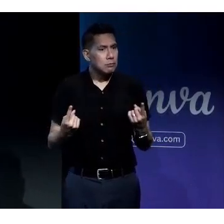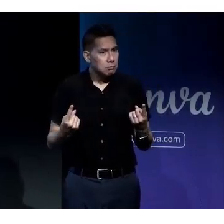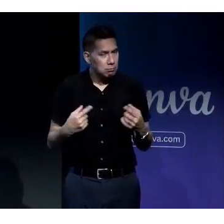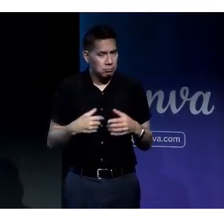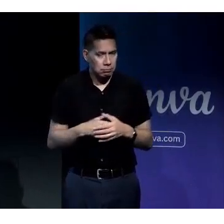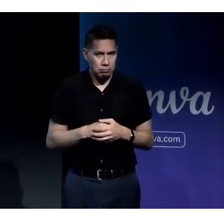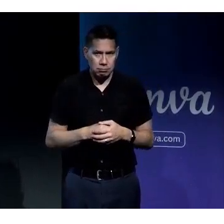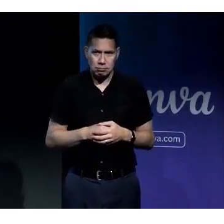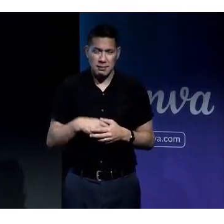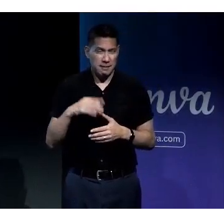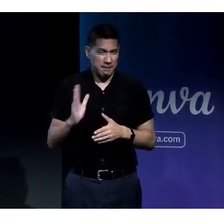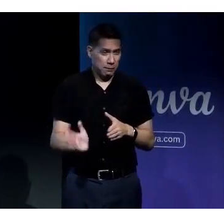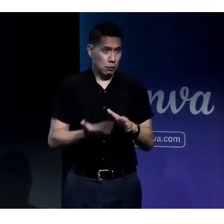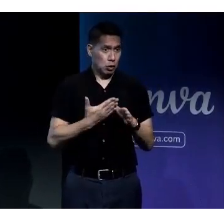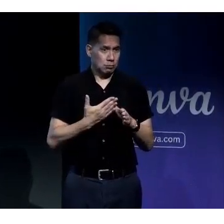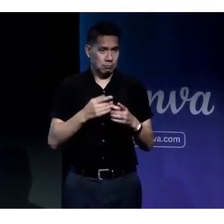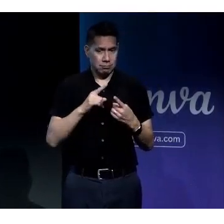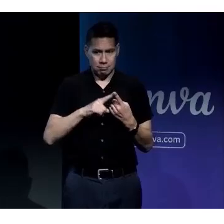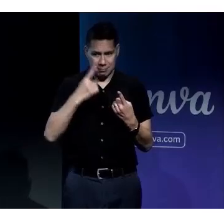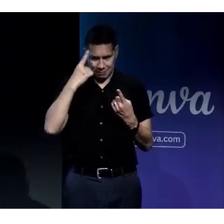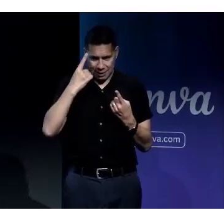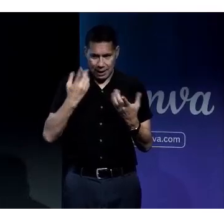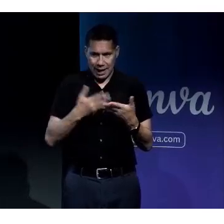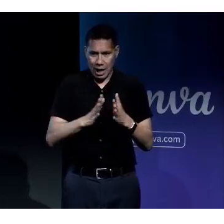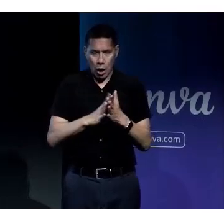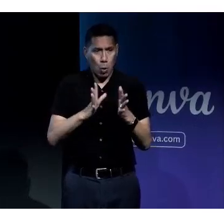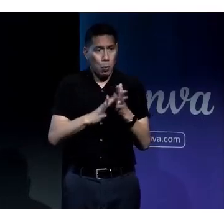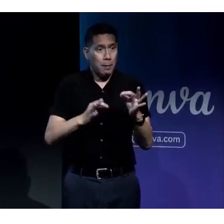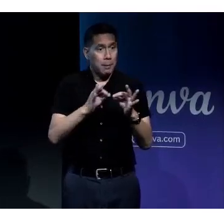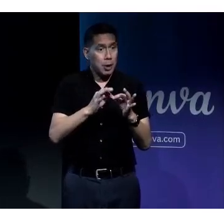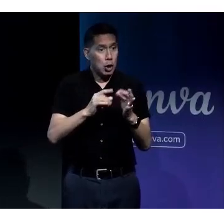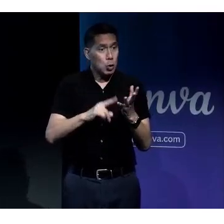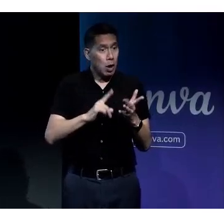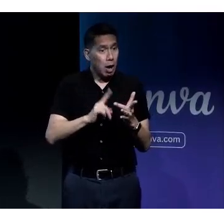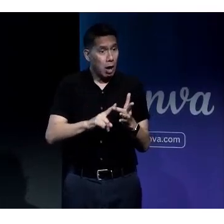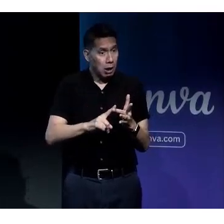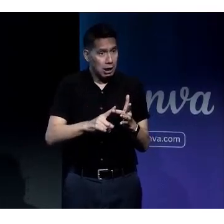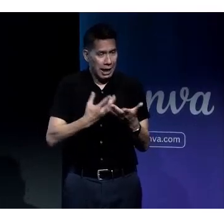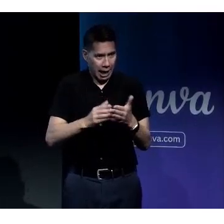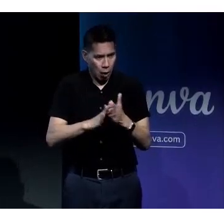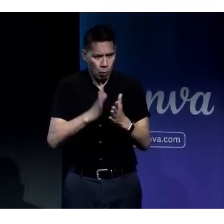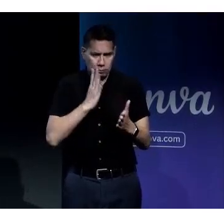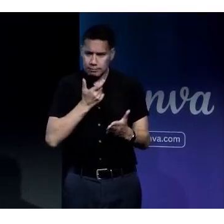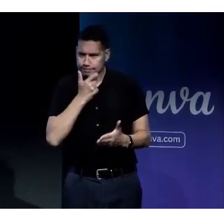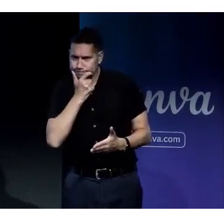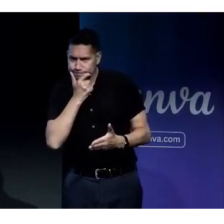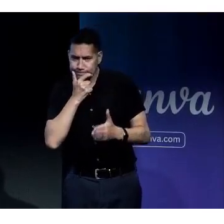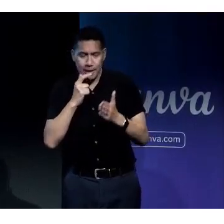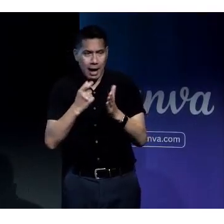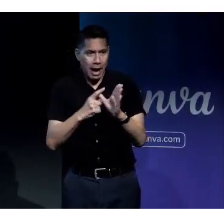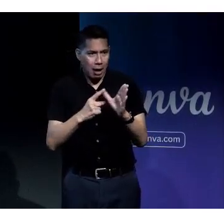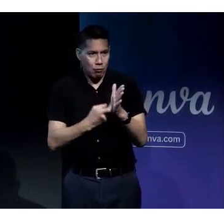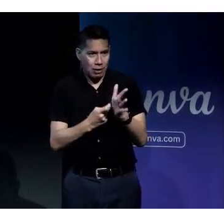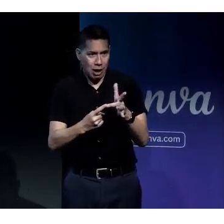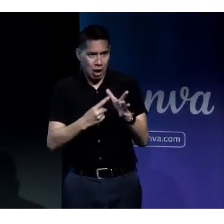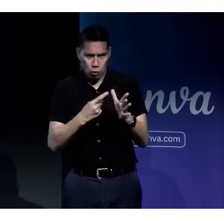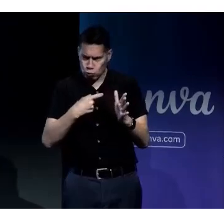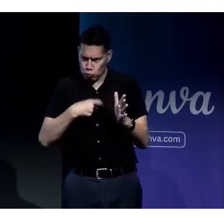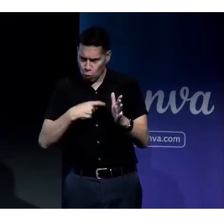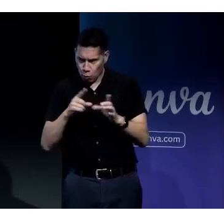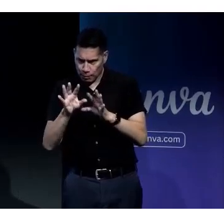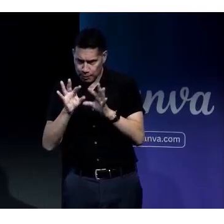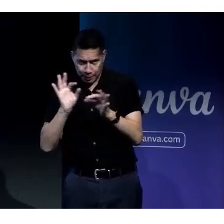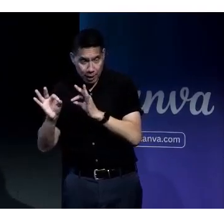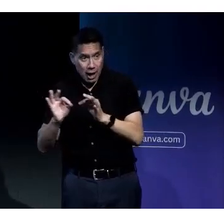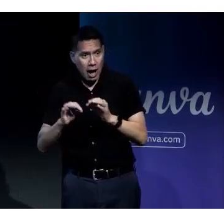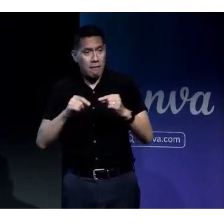Well, we would first consider how our web UI would map to native UI when choosing our ARIA roles. So if we've got like a